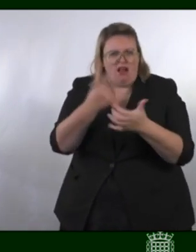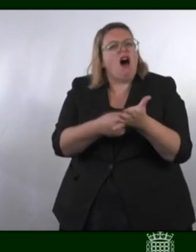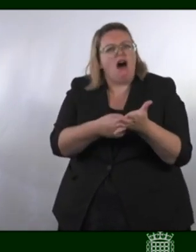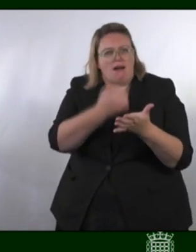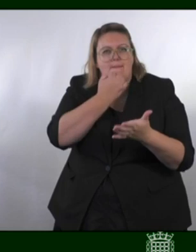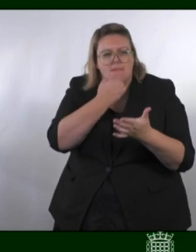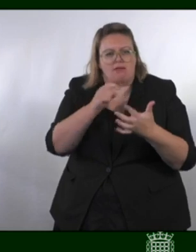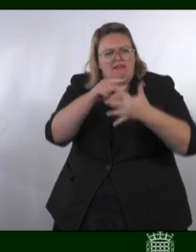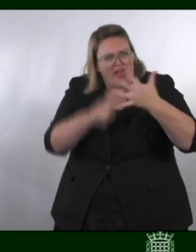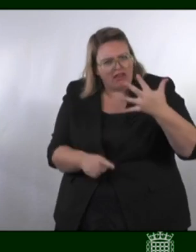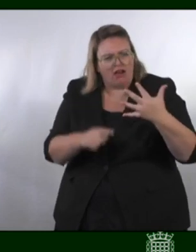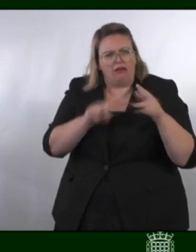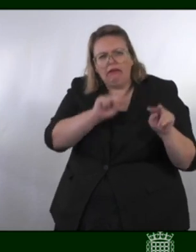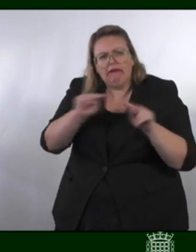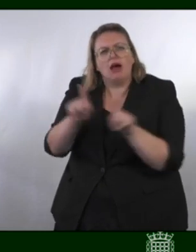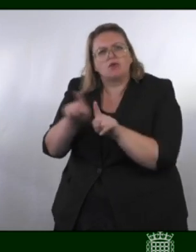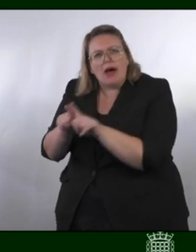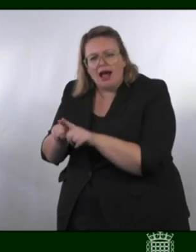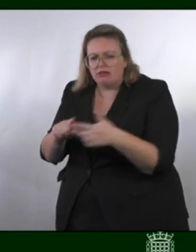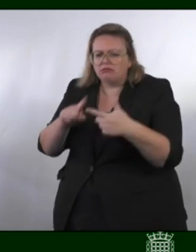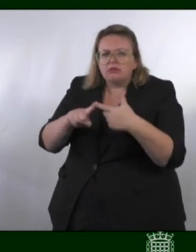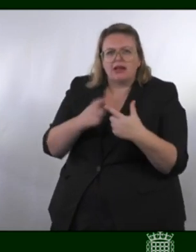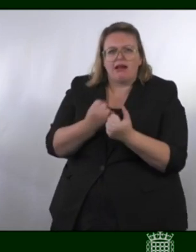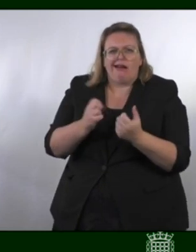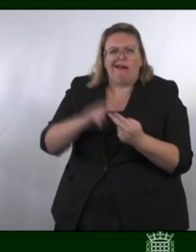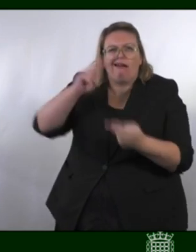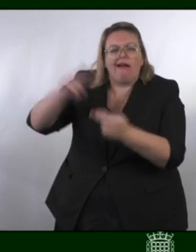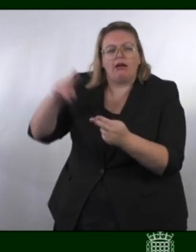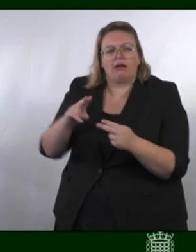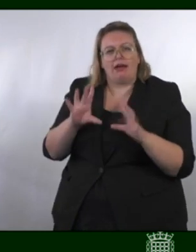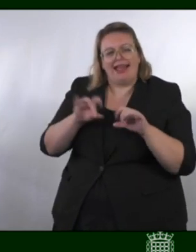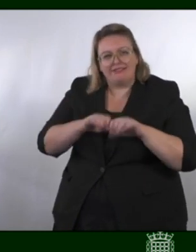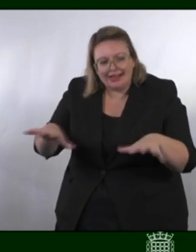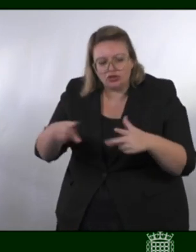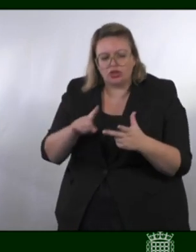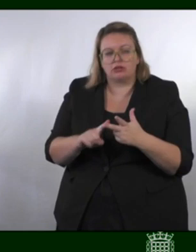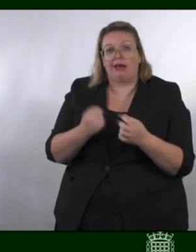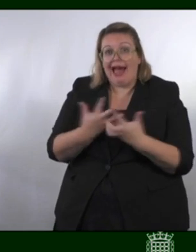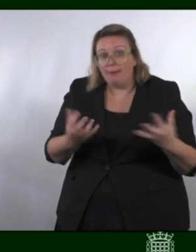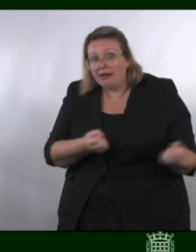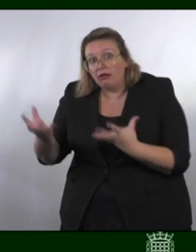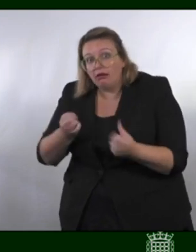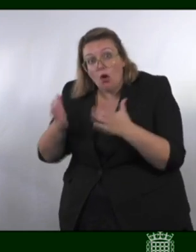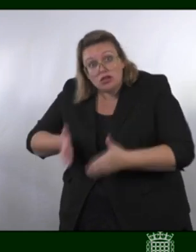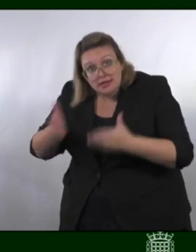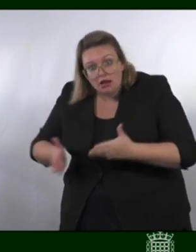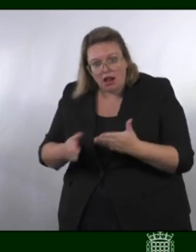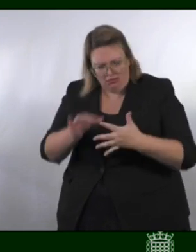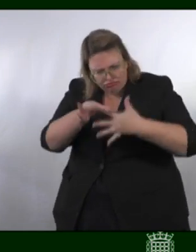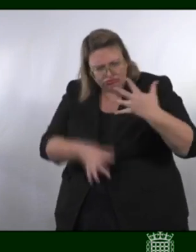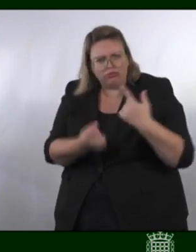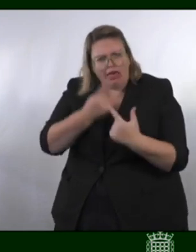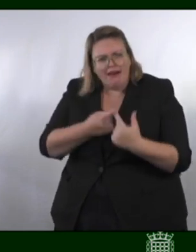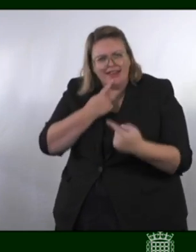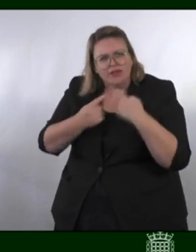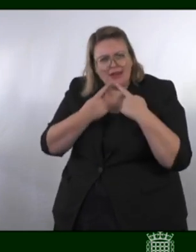R, but also, of course, rates of infection, rates of admission to hospital, and other data. But the most